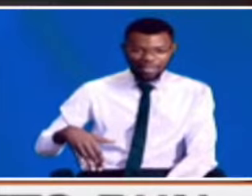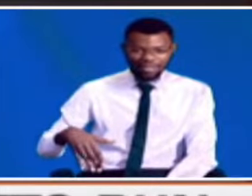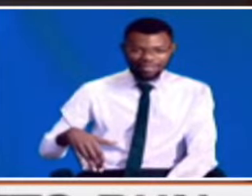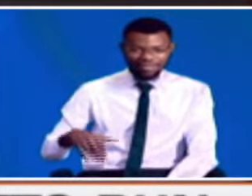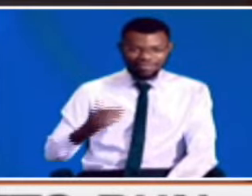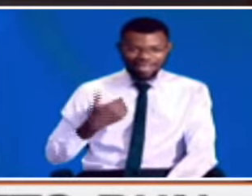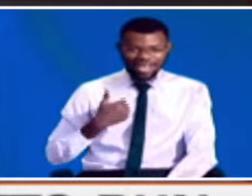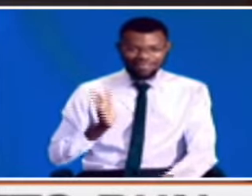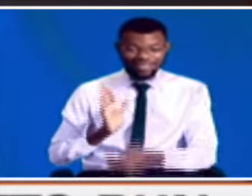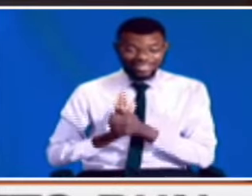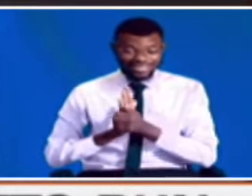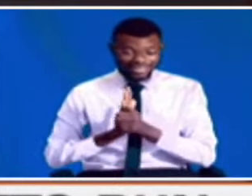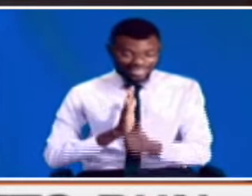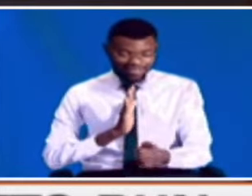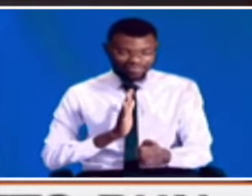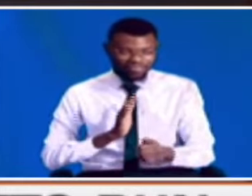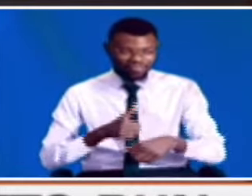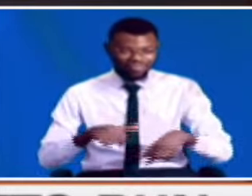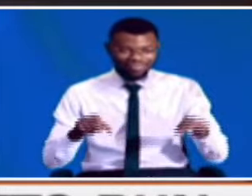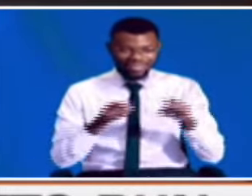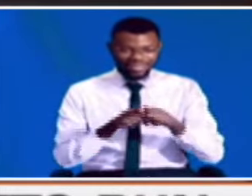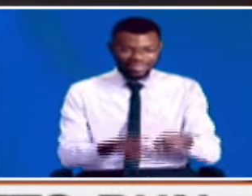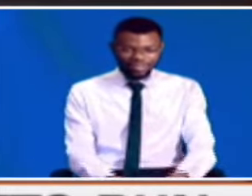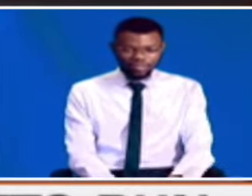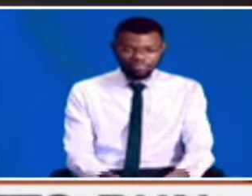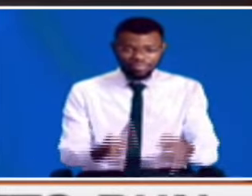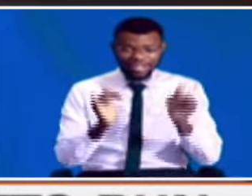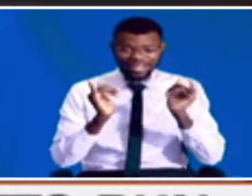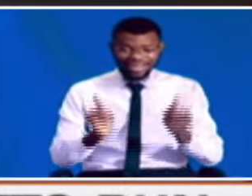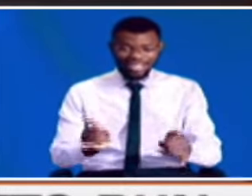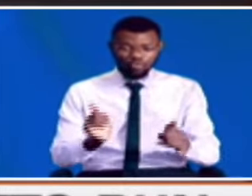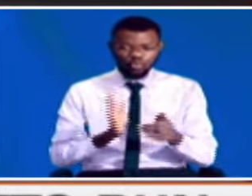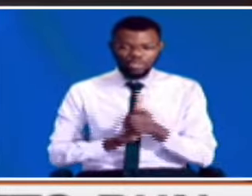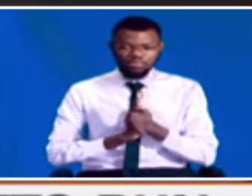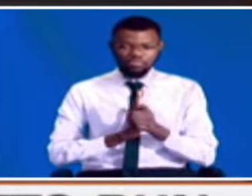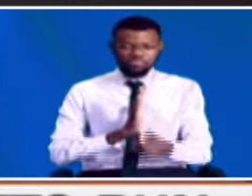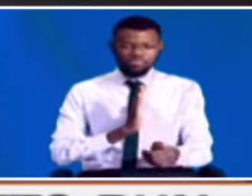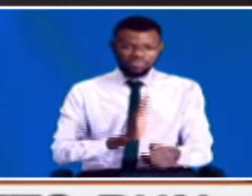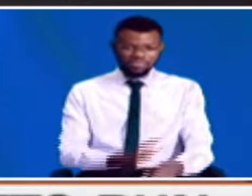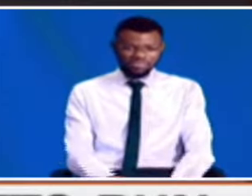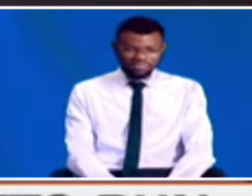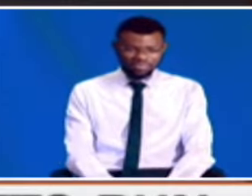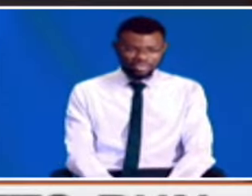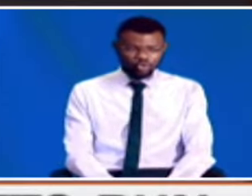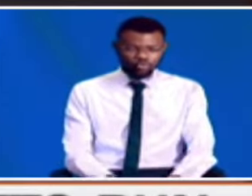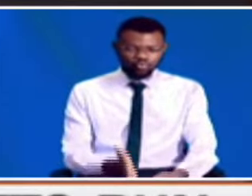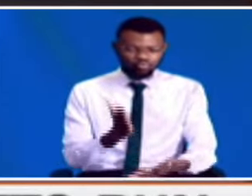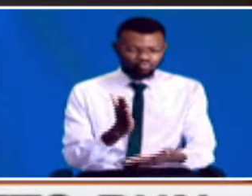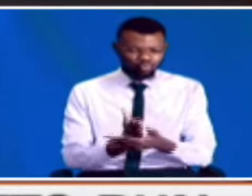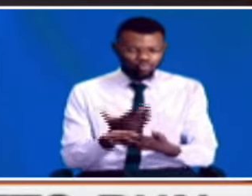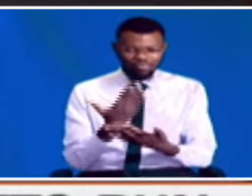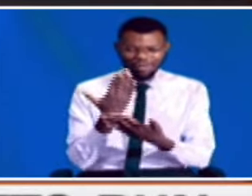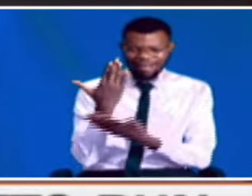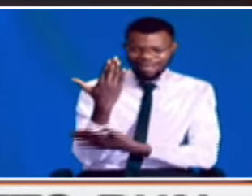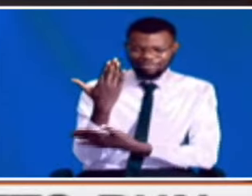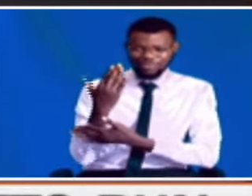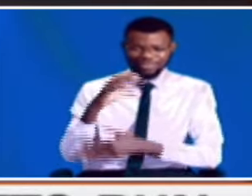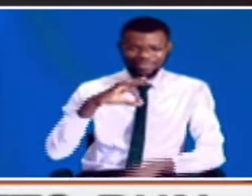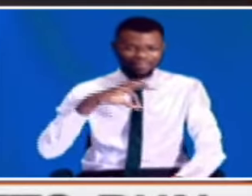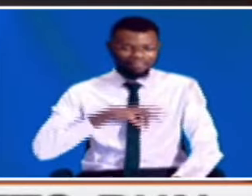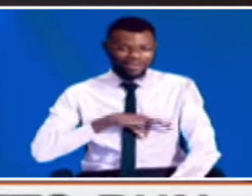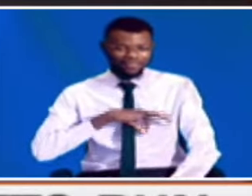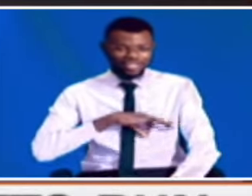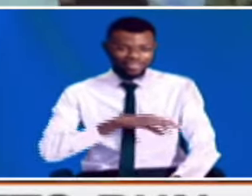talents. And when we have this new talent, it is benefiting their country. And therefore, what I want to